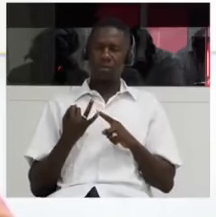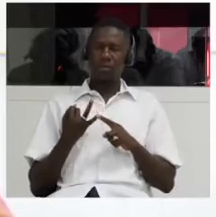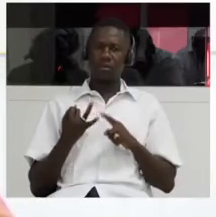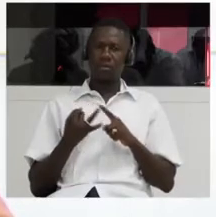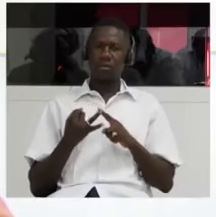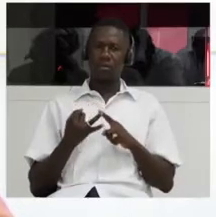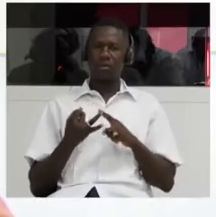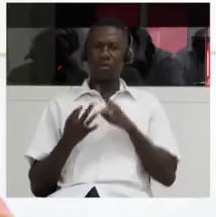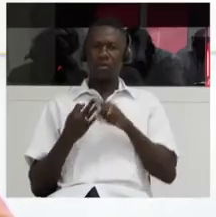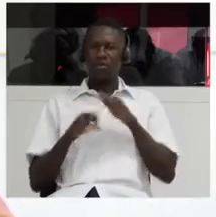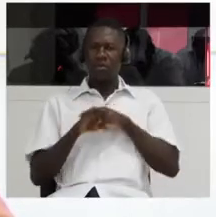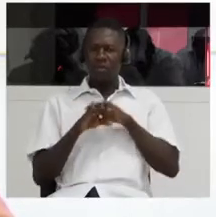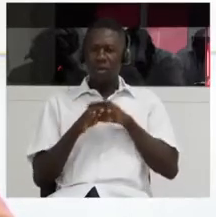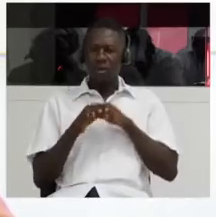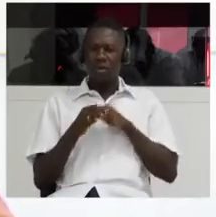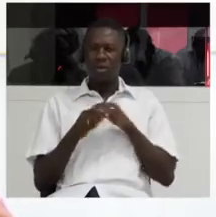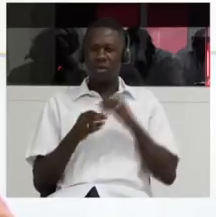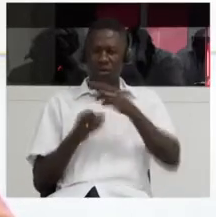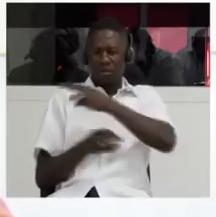One fair colored sergeant from SAO,